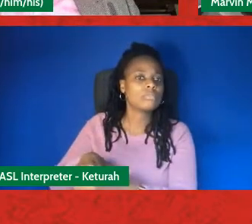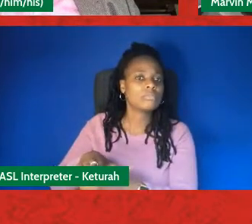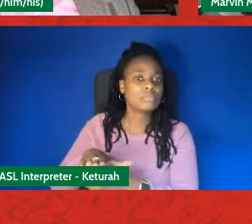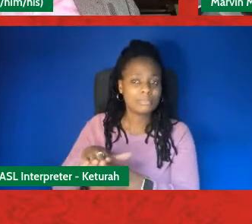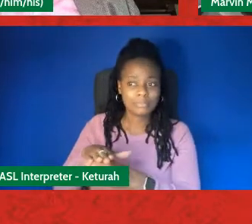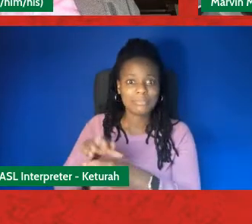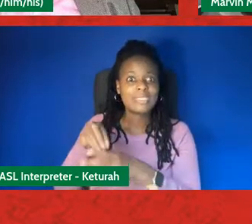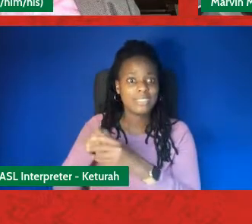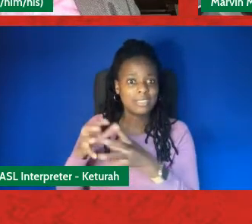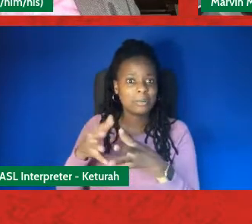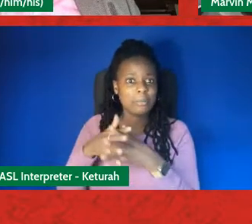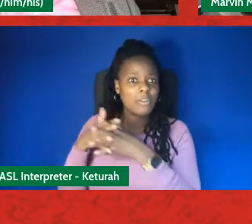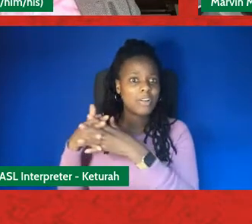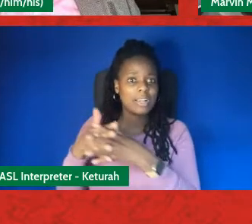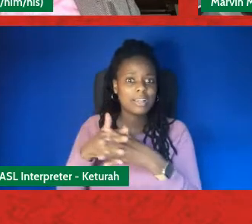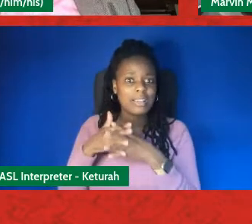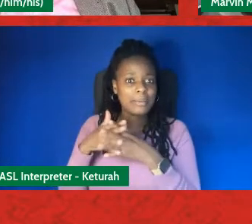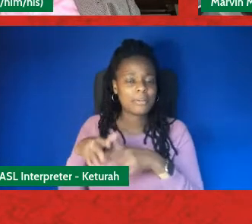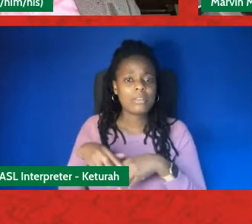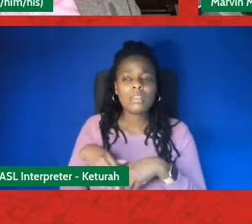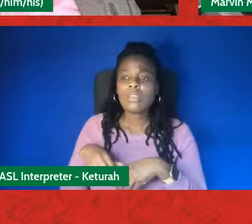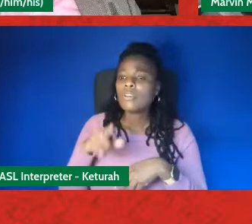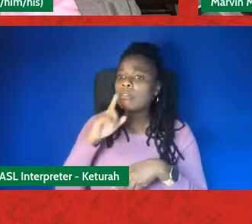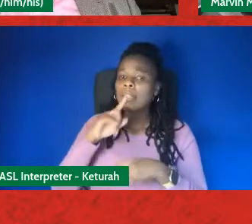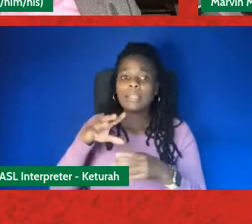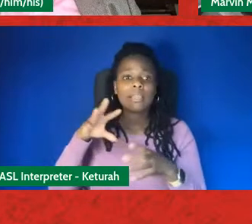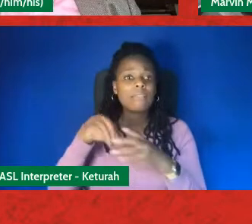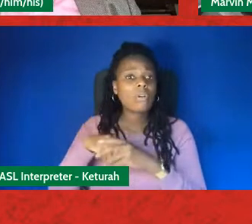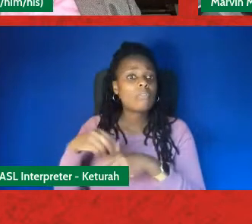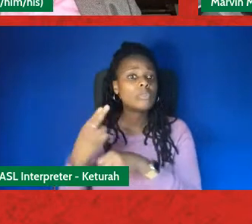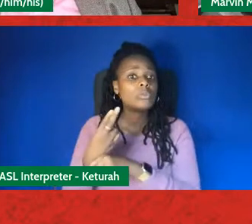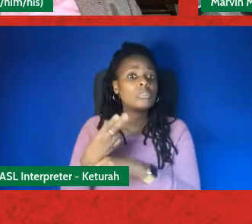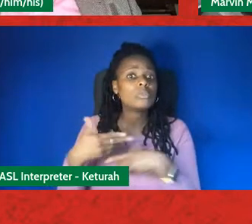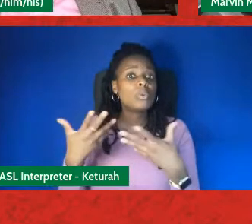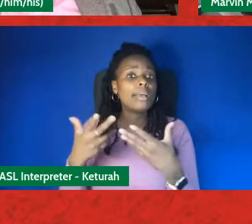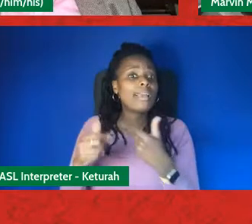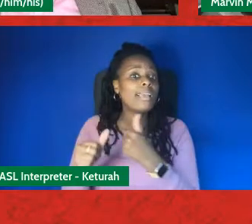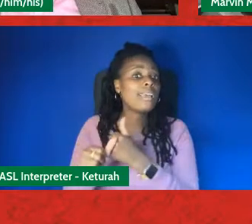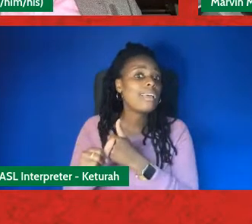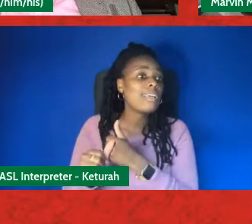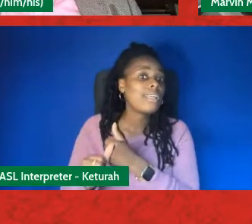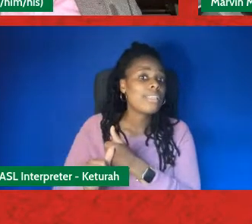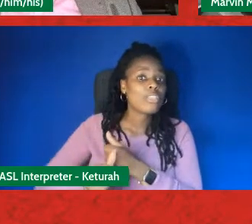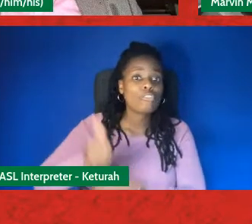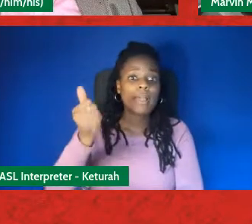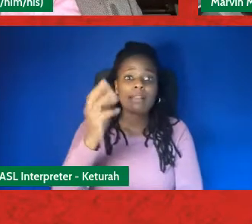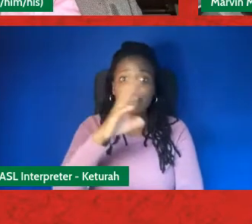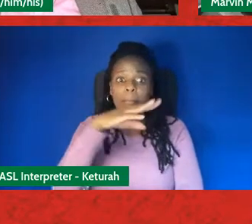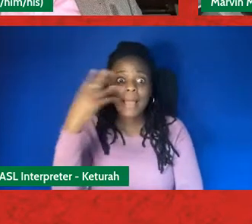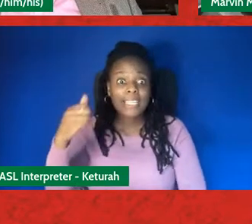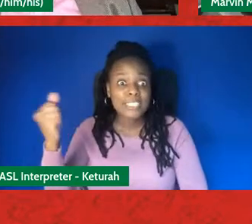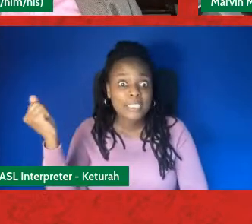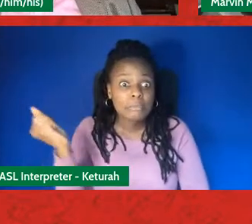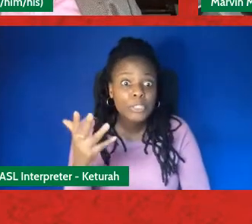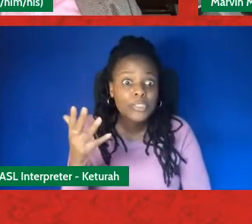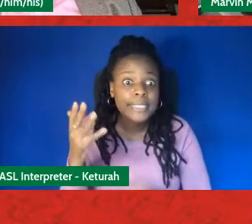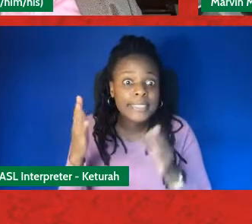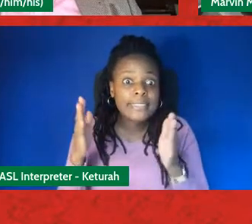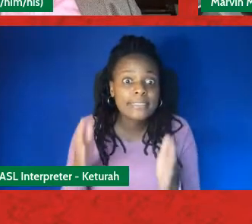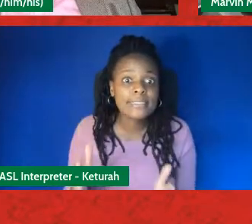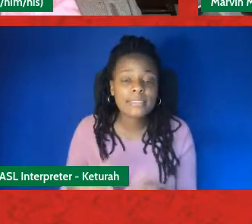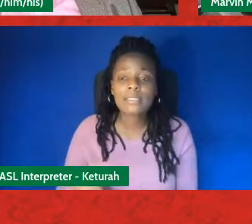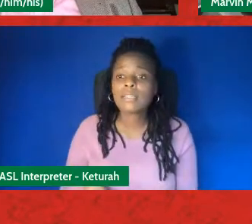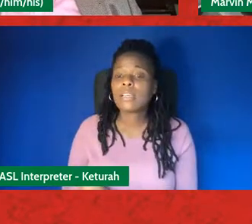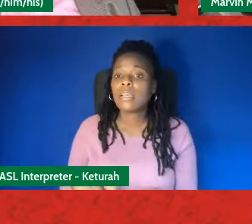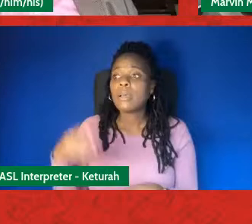in the US. And it involved using the threat of Black Shakespeareans, the threat of